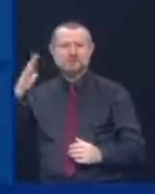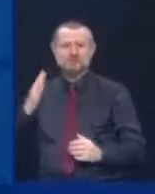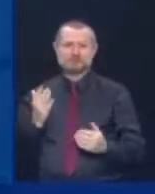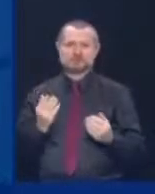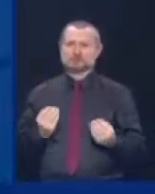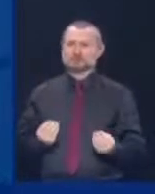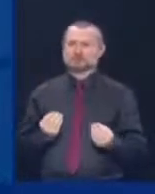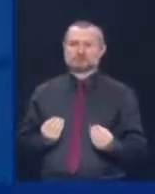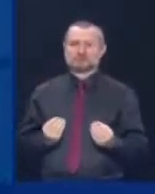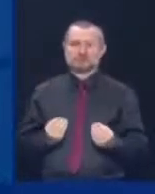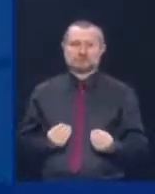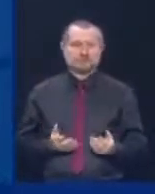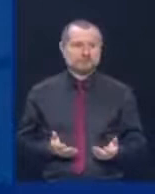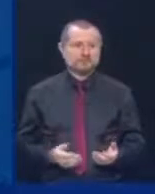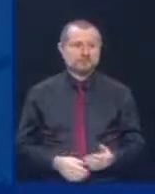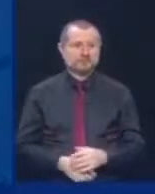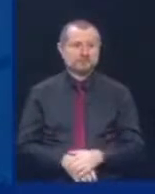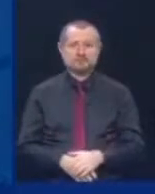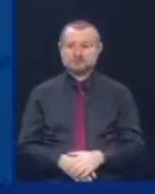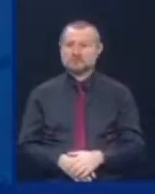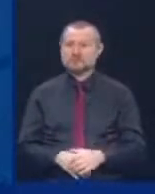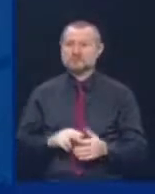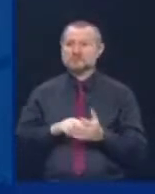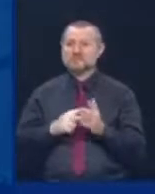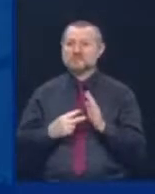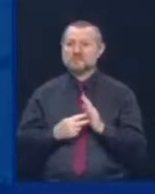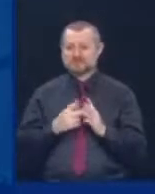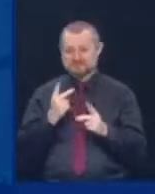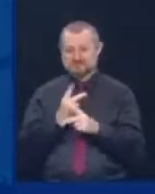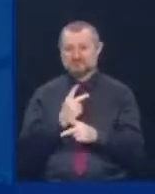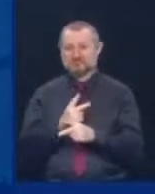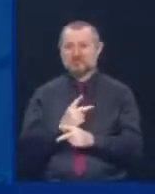That is a 122% increase.